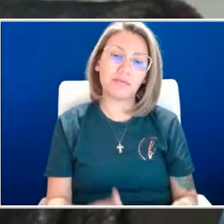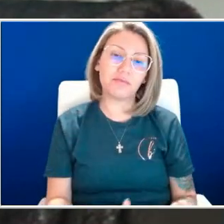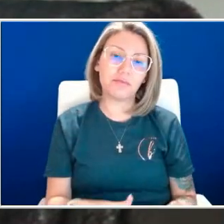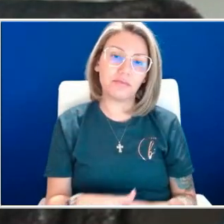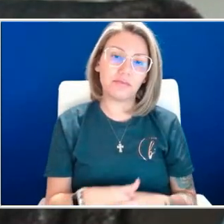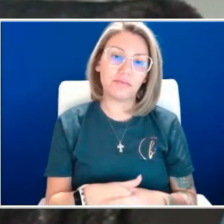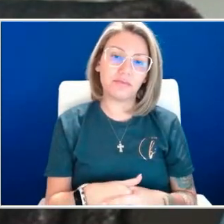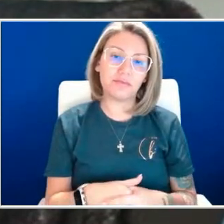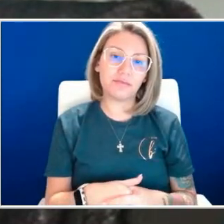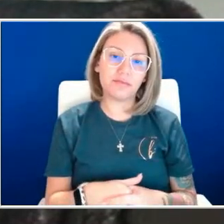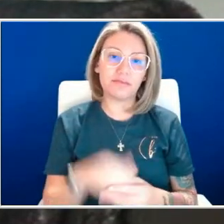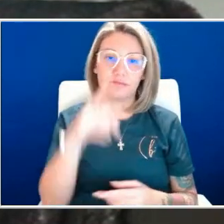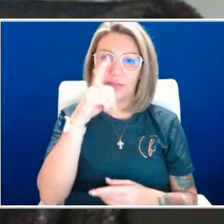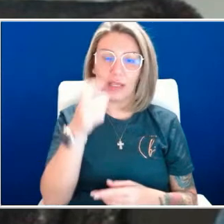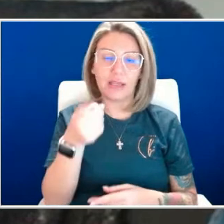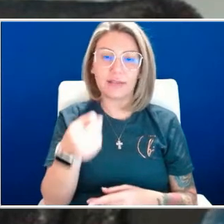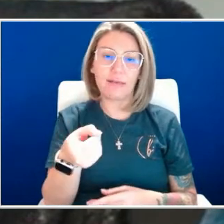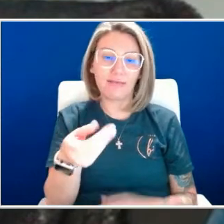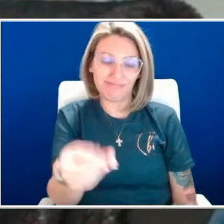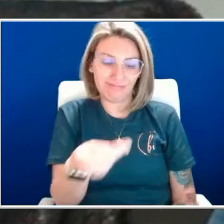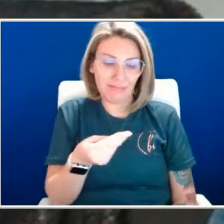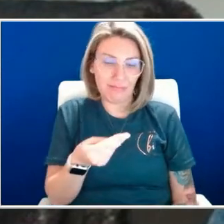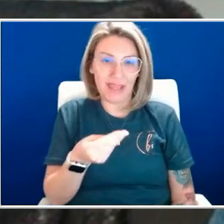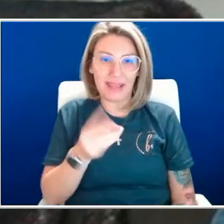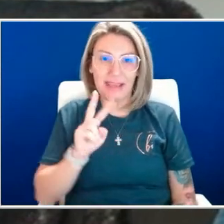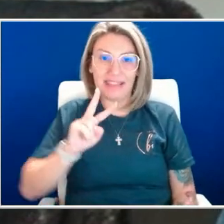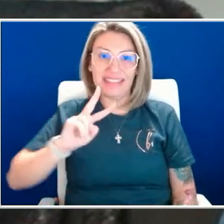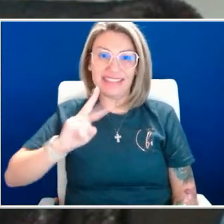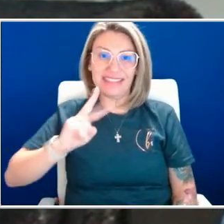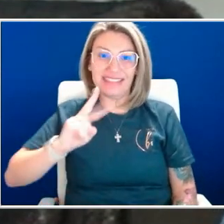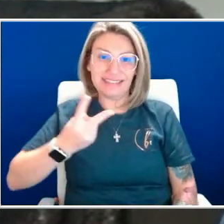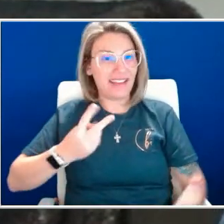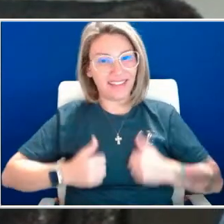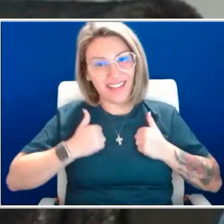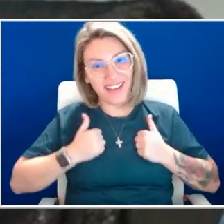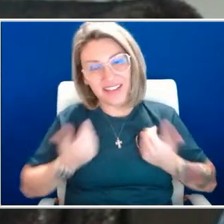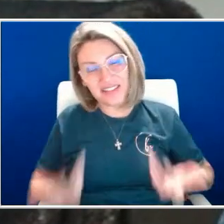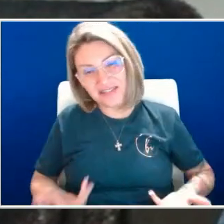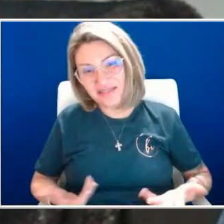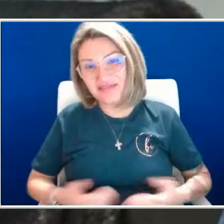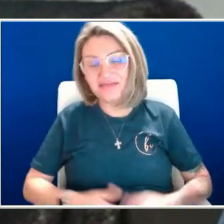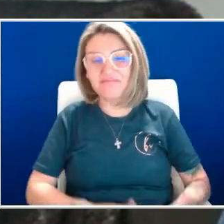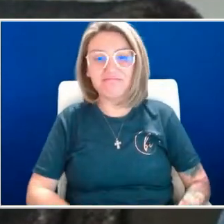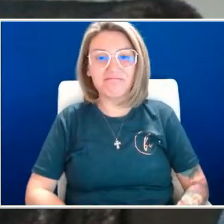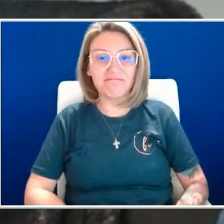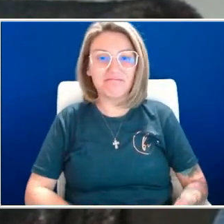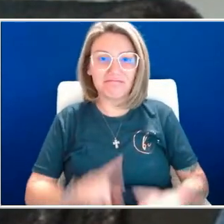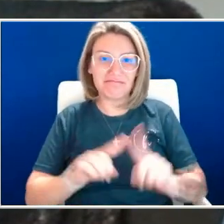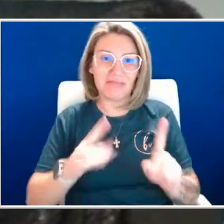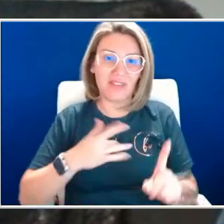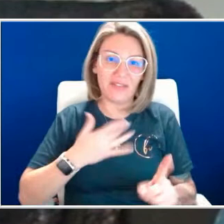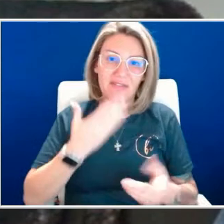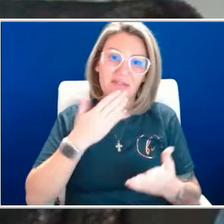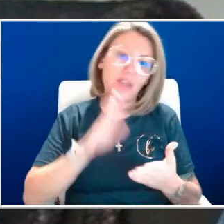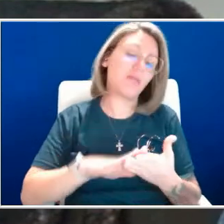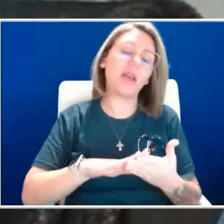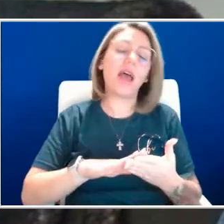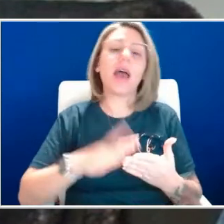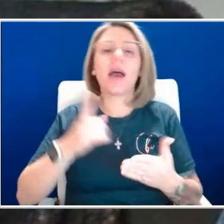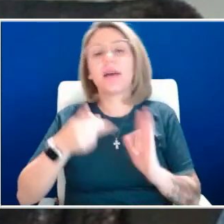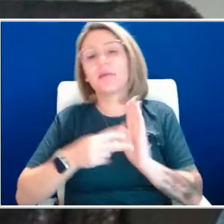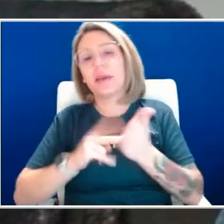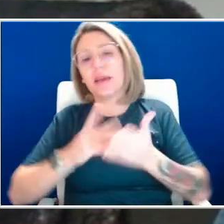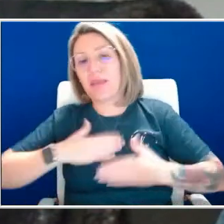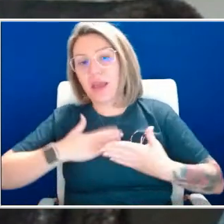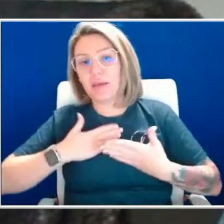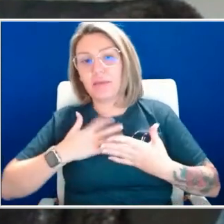because they're giving me a second chance of life, you know, but I feel bad for, I mean, I'm happy for what I got,